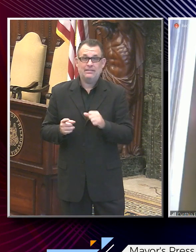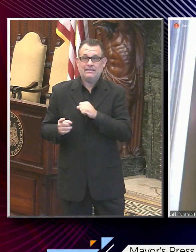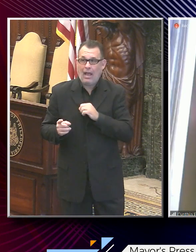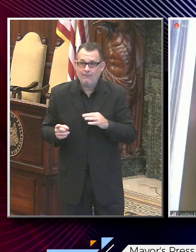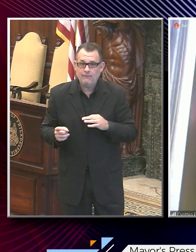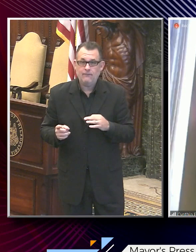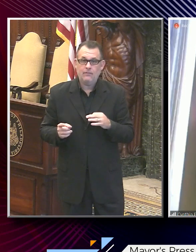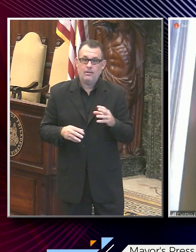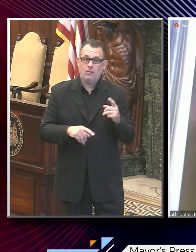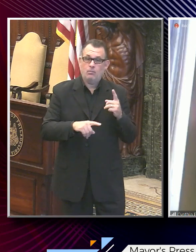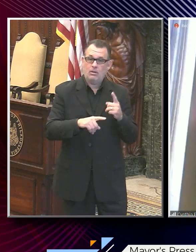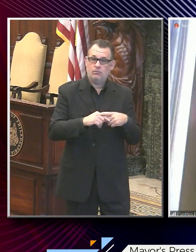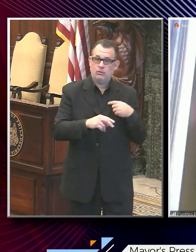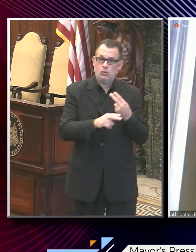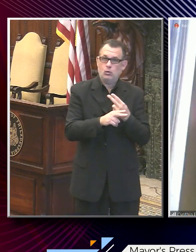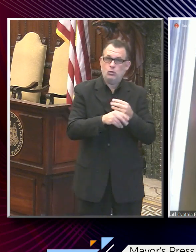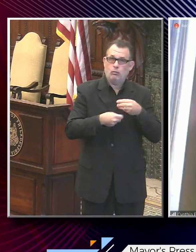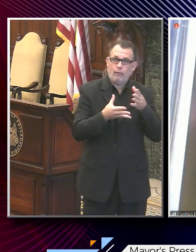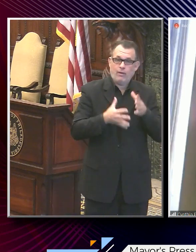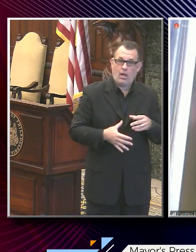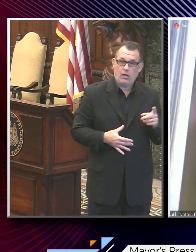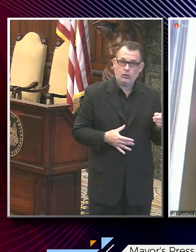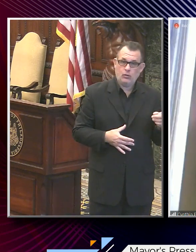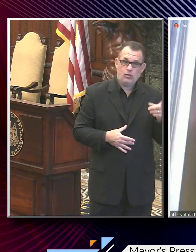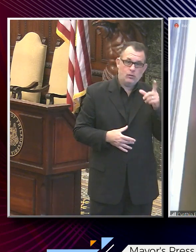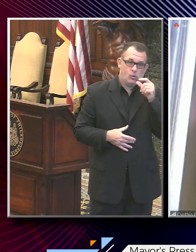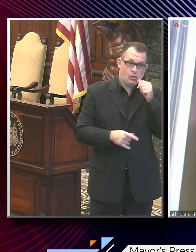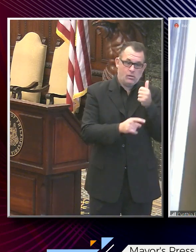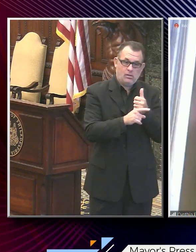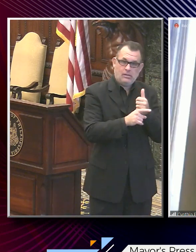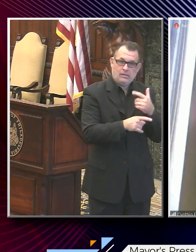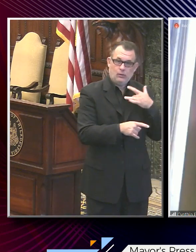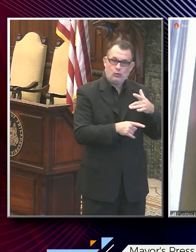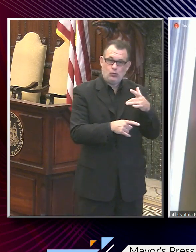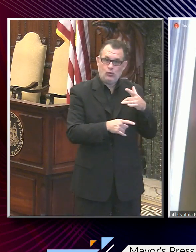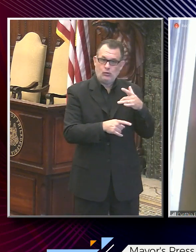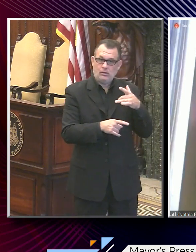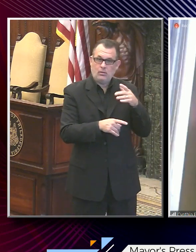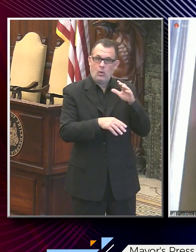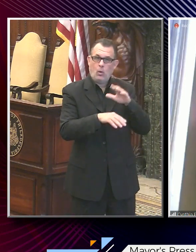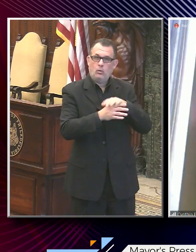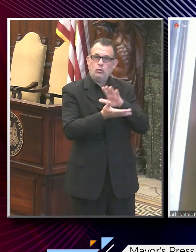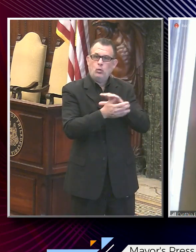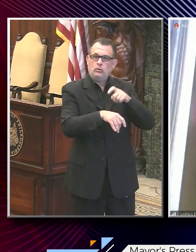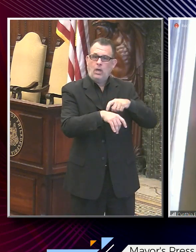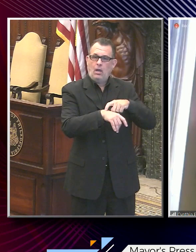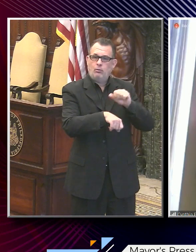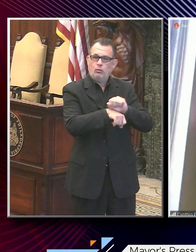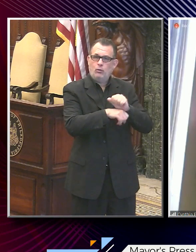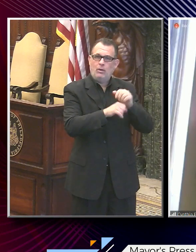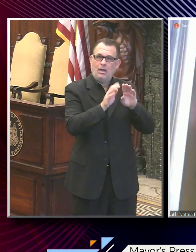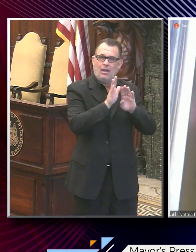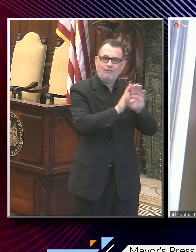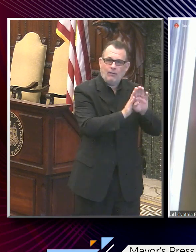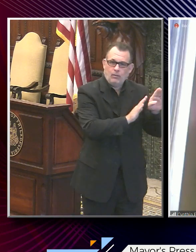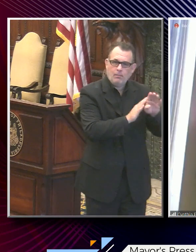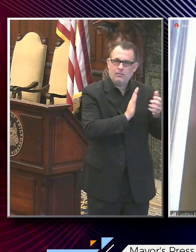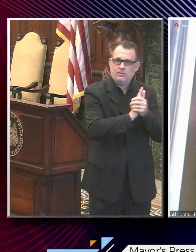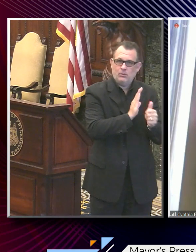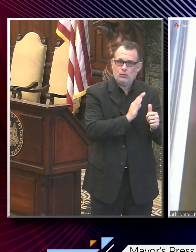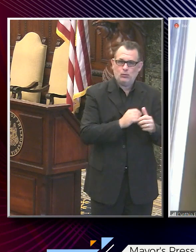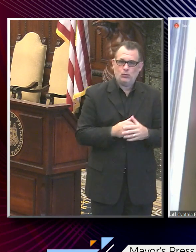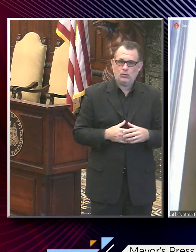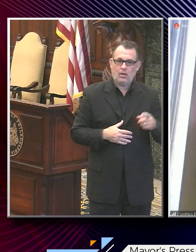we're using providers who currently do out of school time and work on youth development. So all of those employees